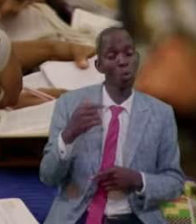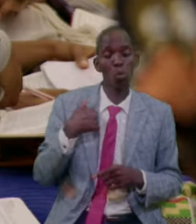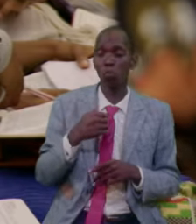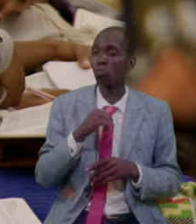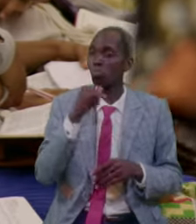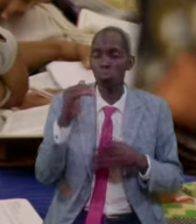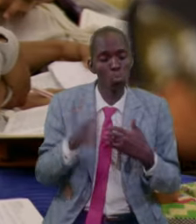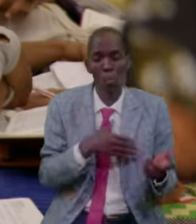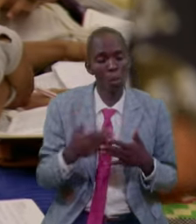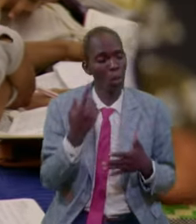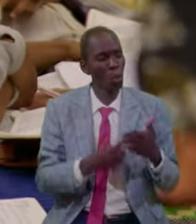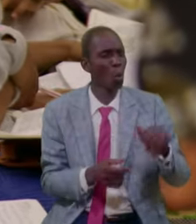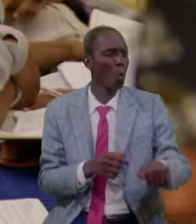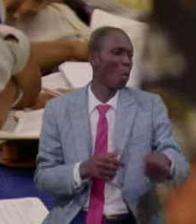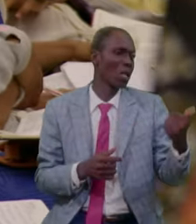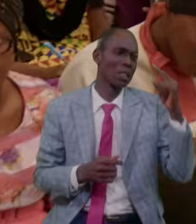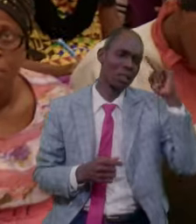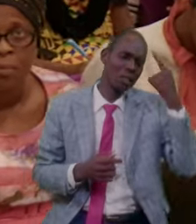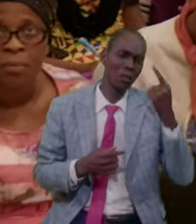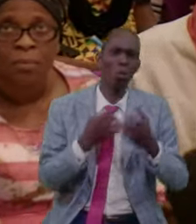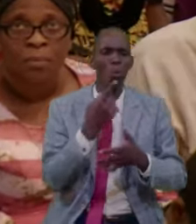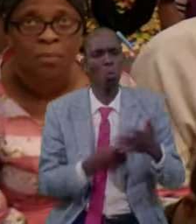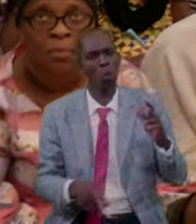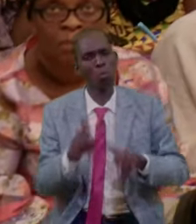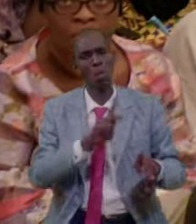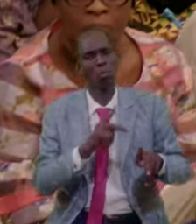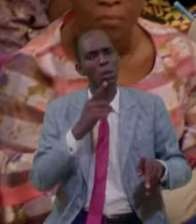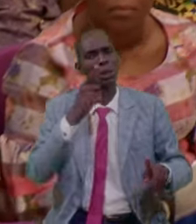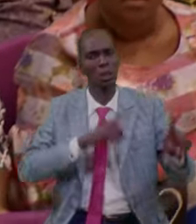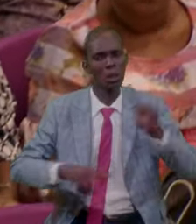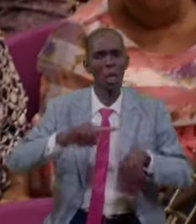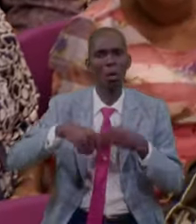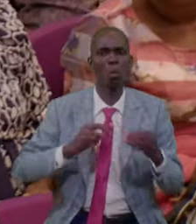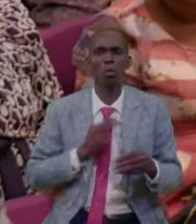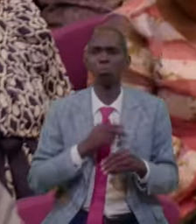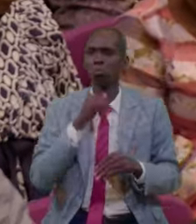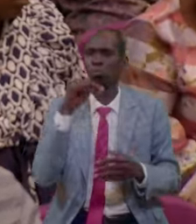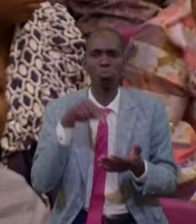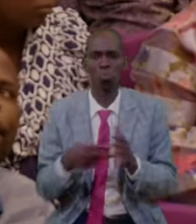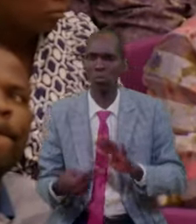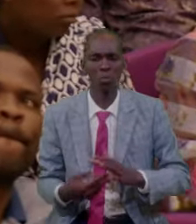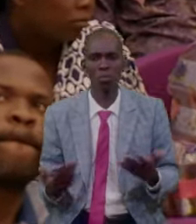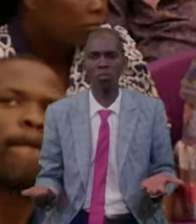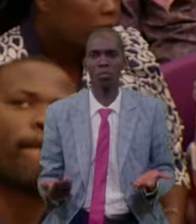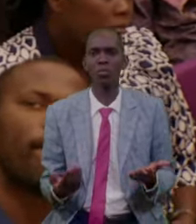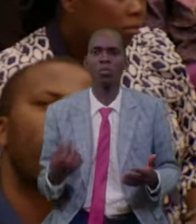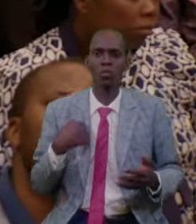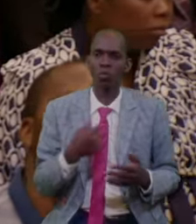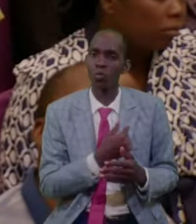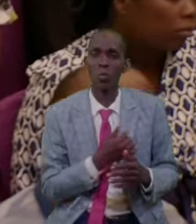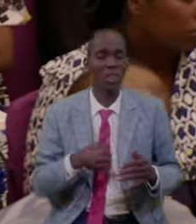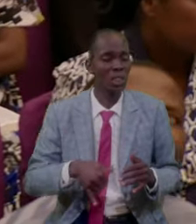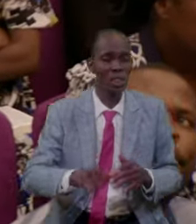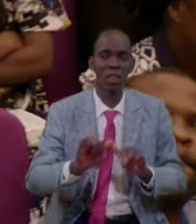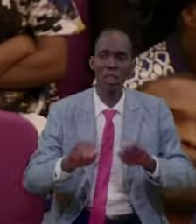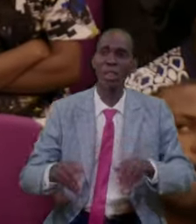people think, what people say, what people do. We give that gift unto the